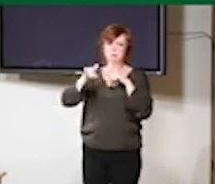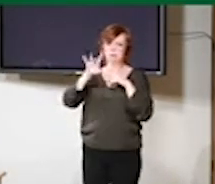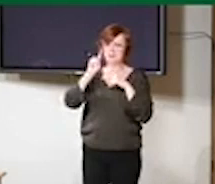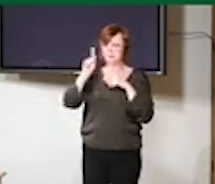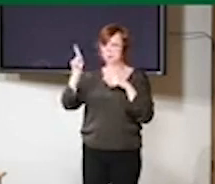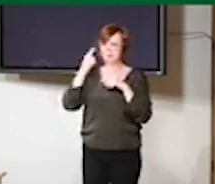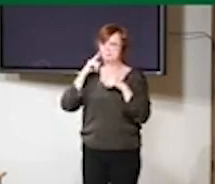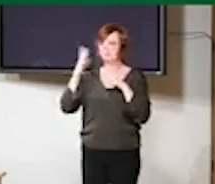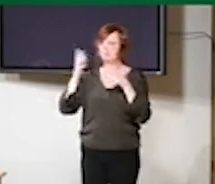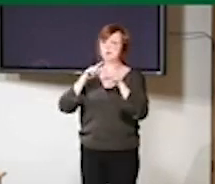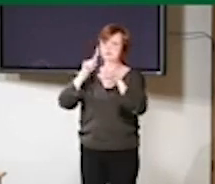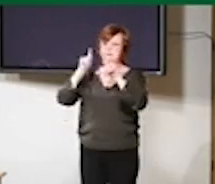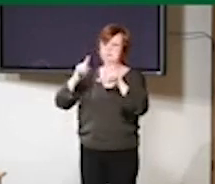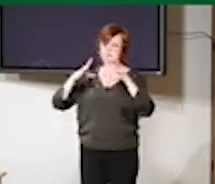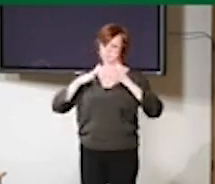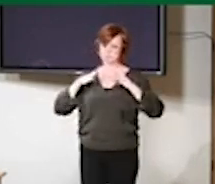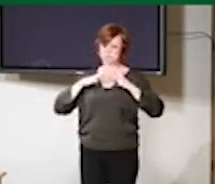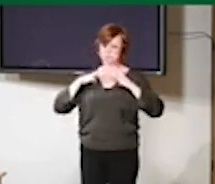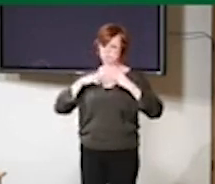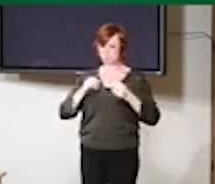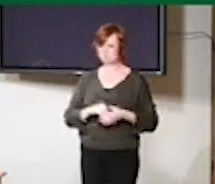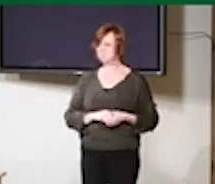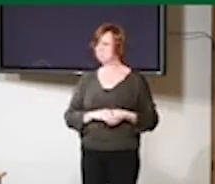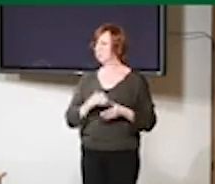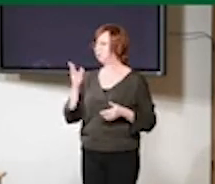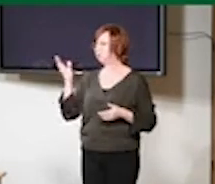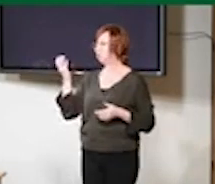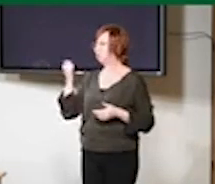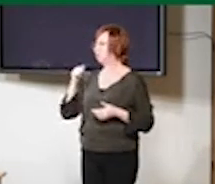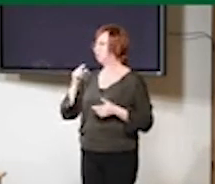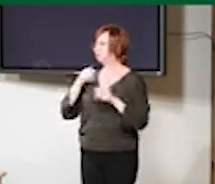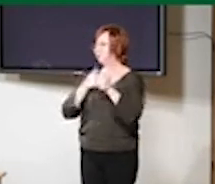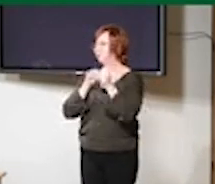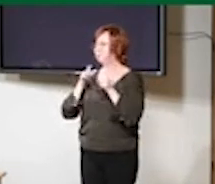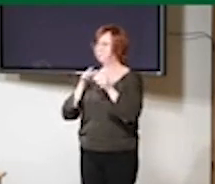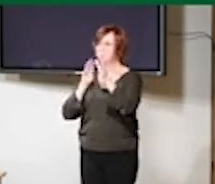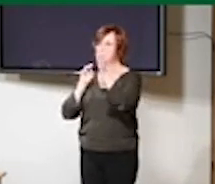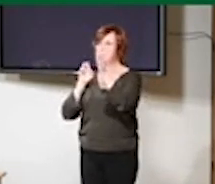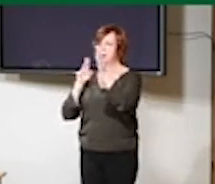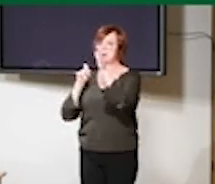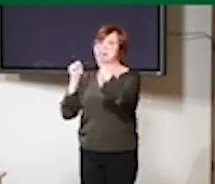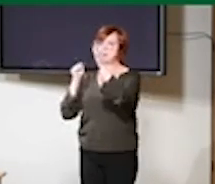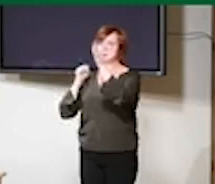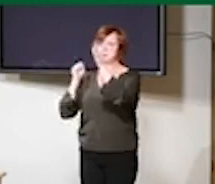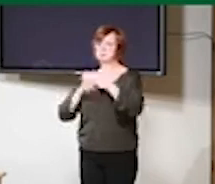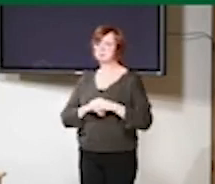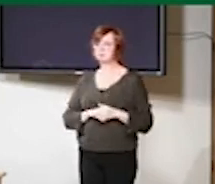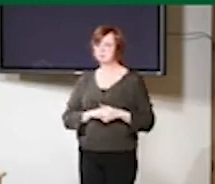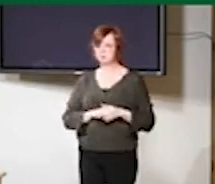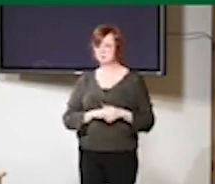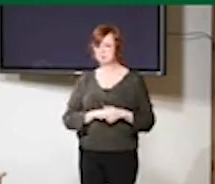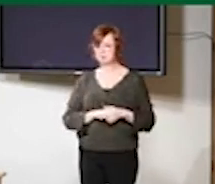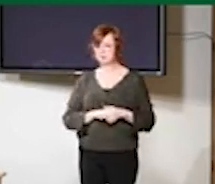be aware of and take. Do you have a follow-up, Mark? Yes, on another